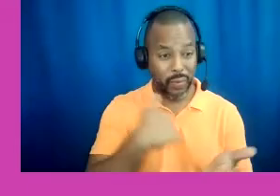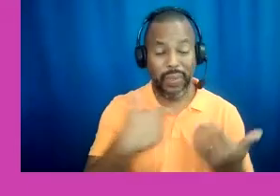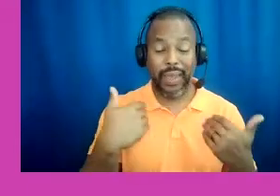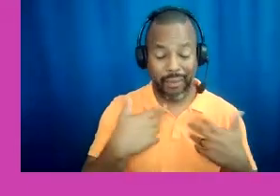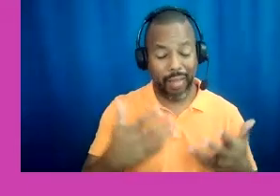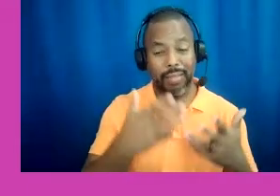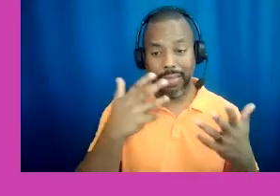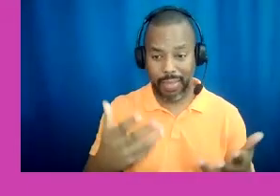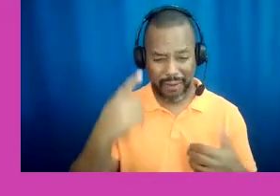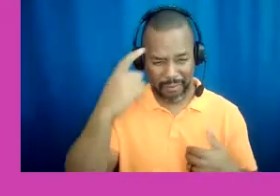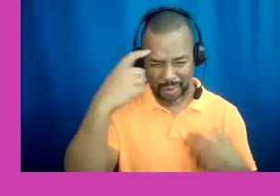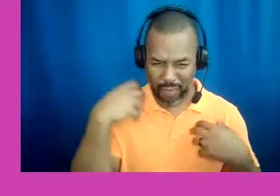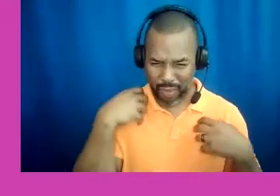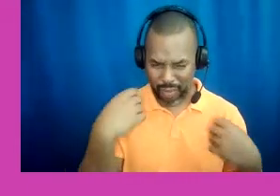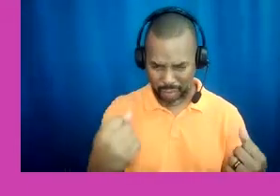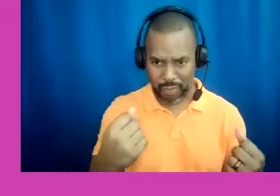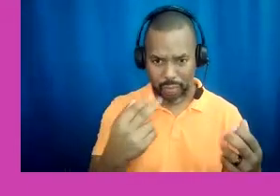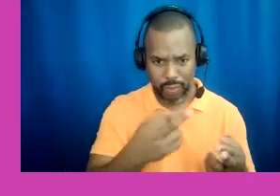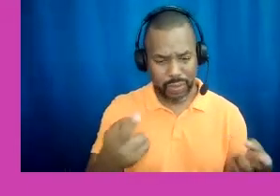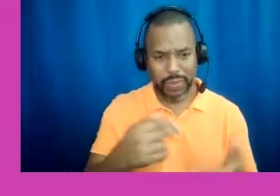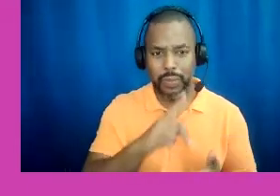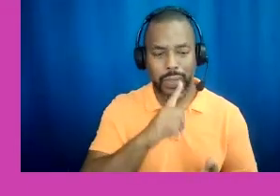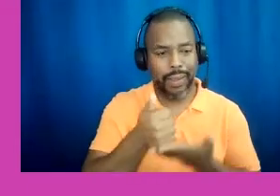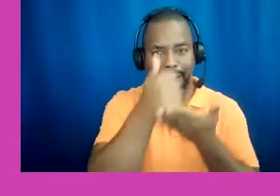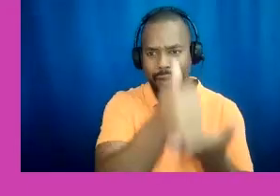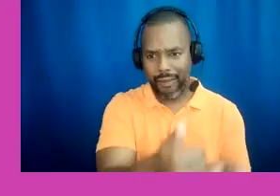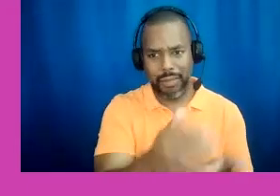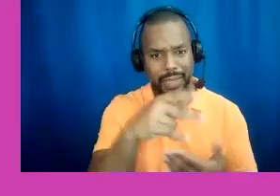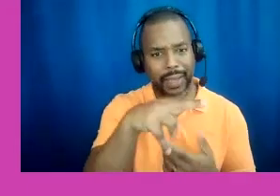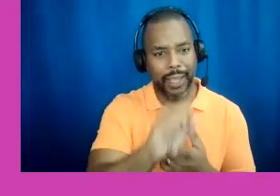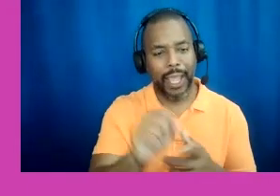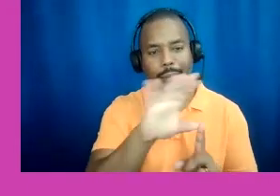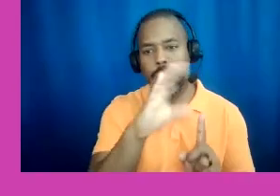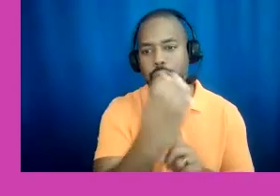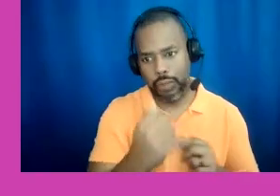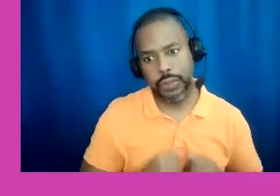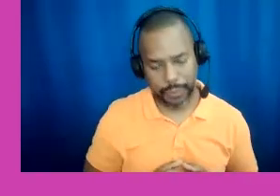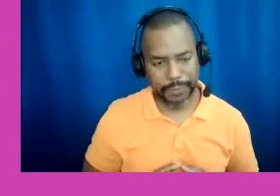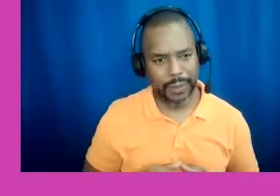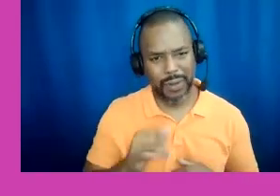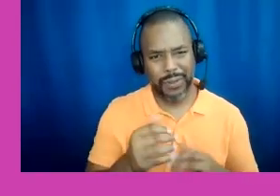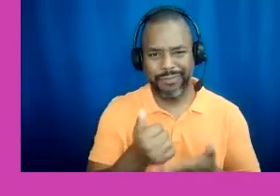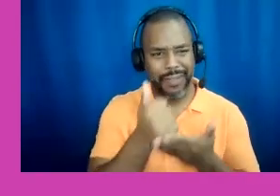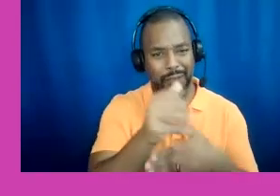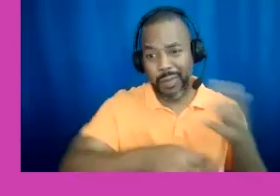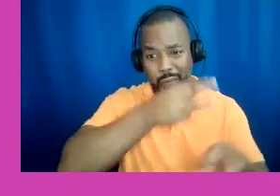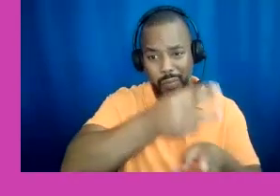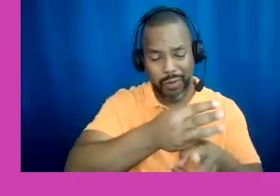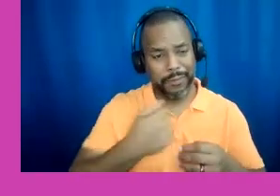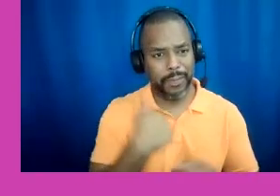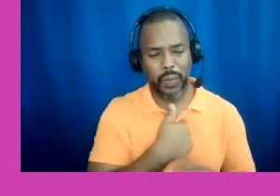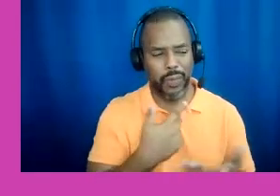employees strengthen not only our campus culture, but in general, our world. We deal with a lot here in